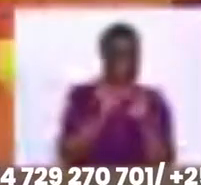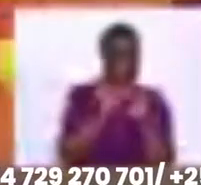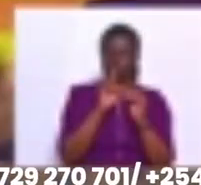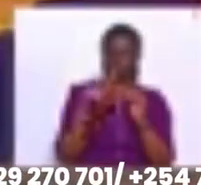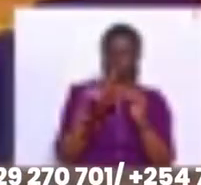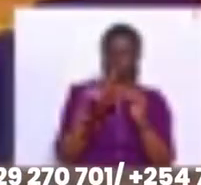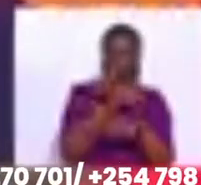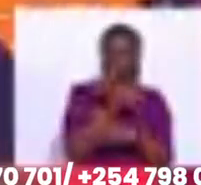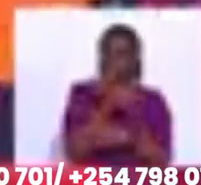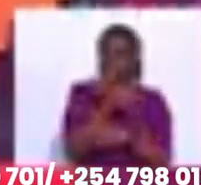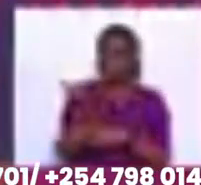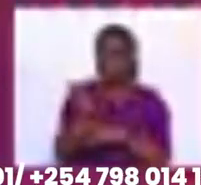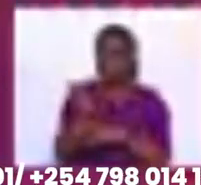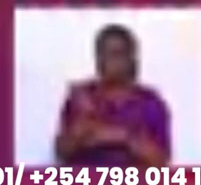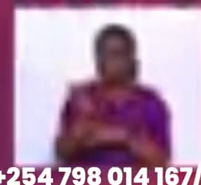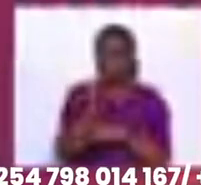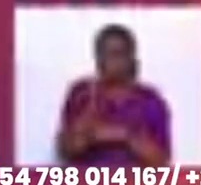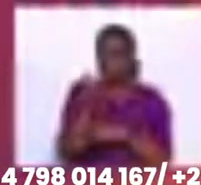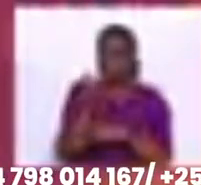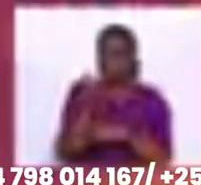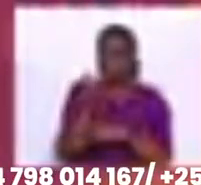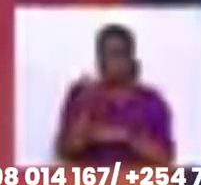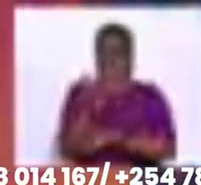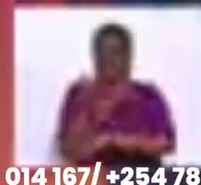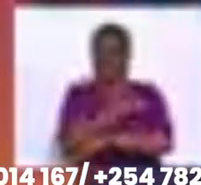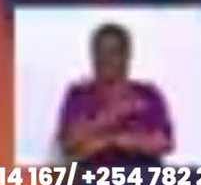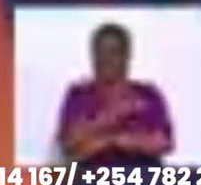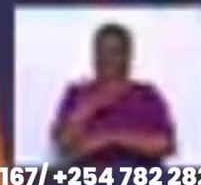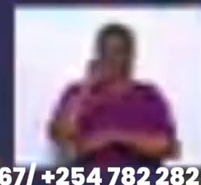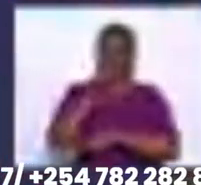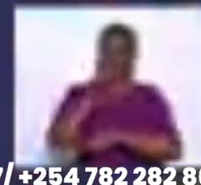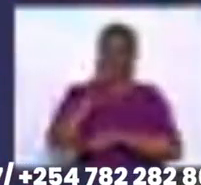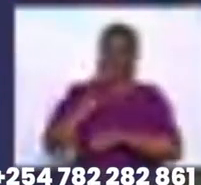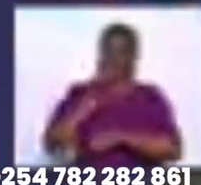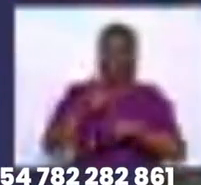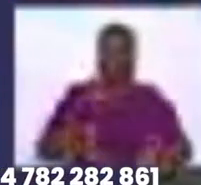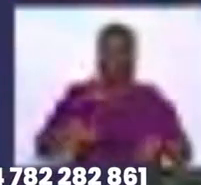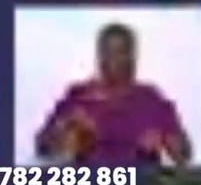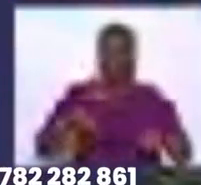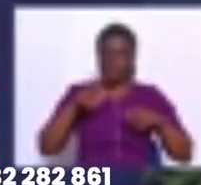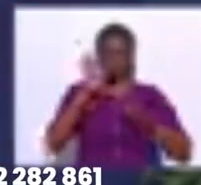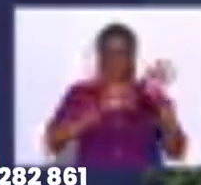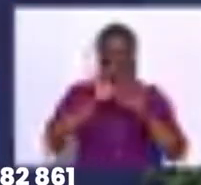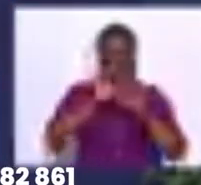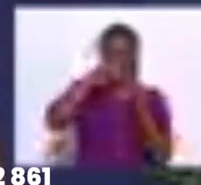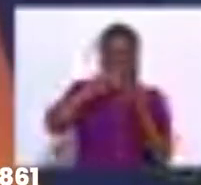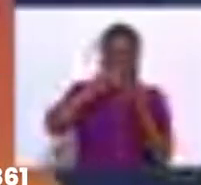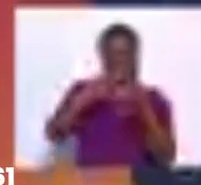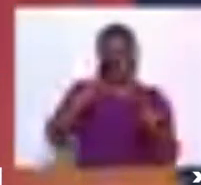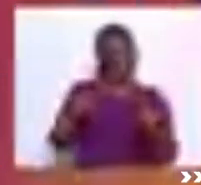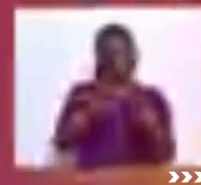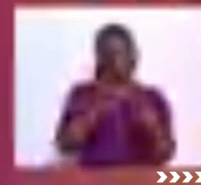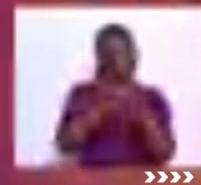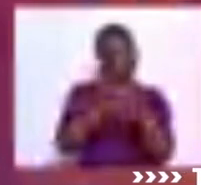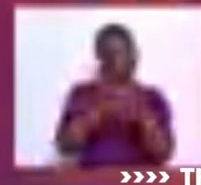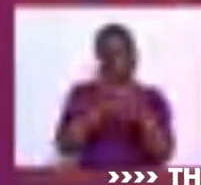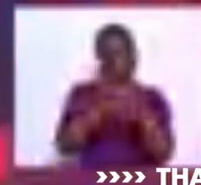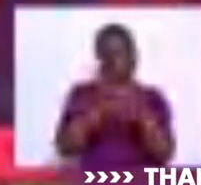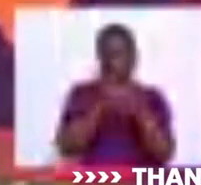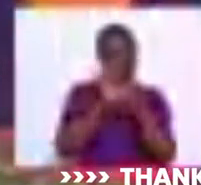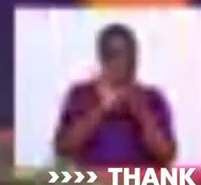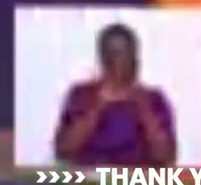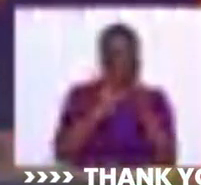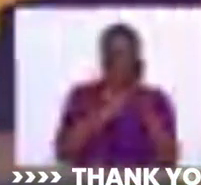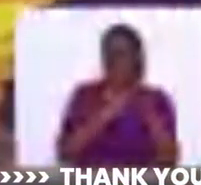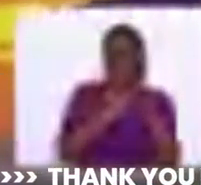to you, look, it's not just treatment. You must have lifestyle involvement as well. So if you